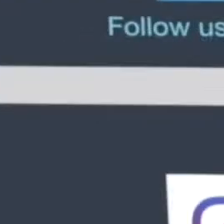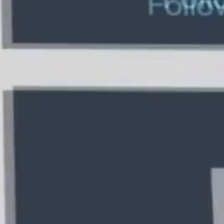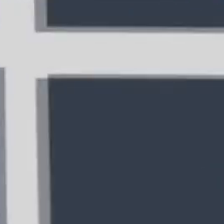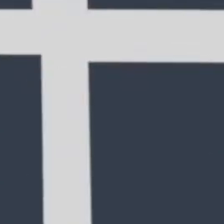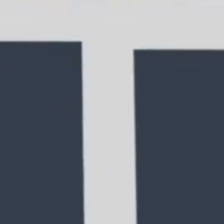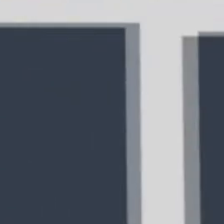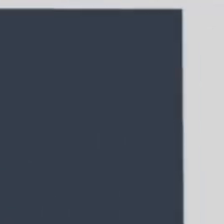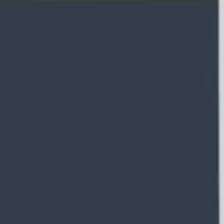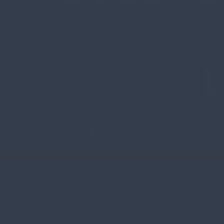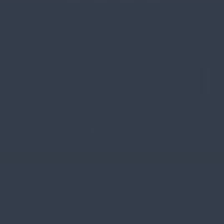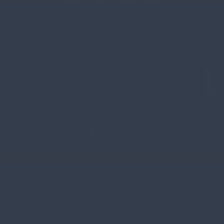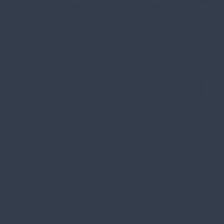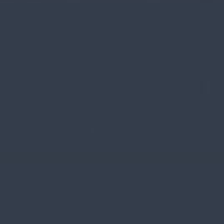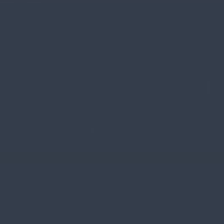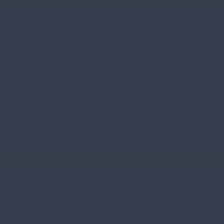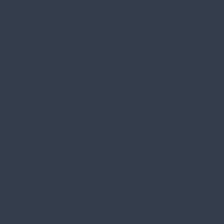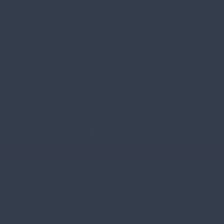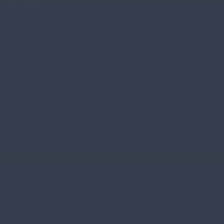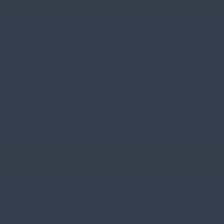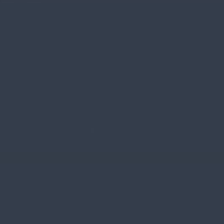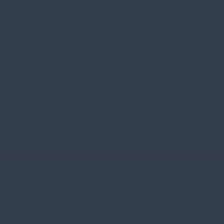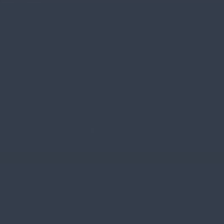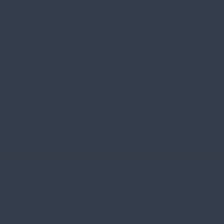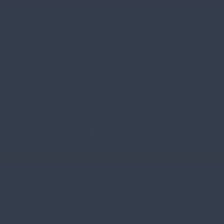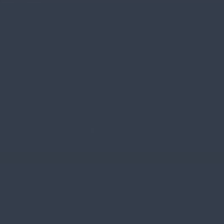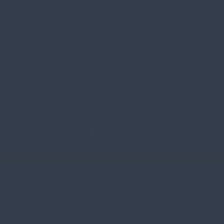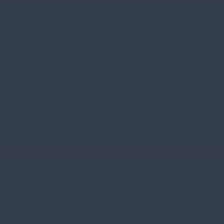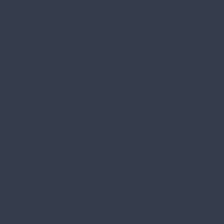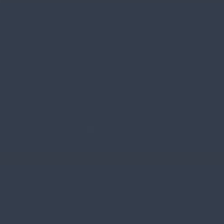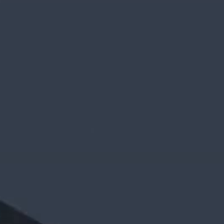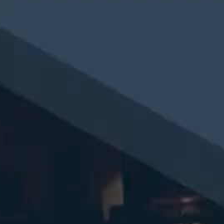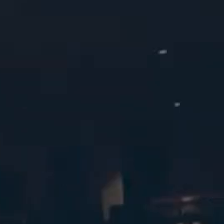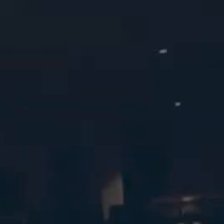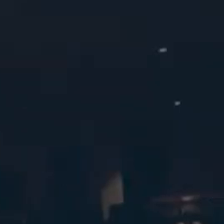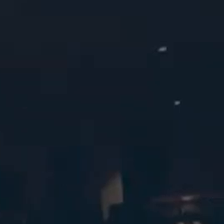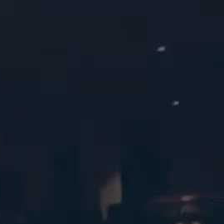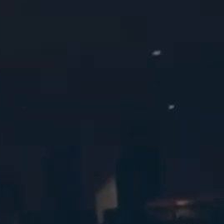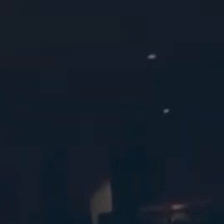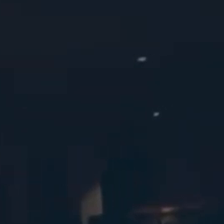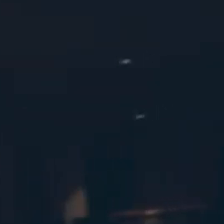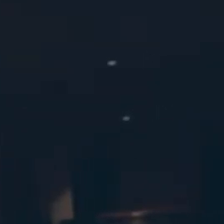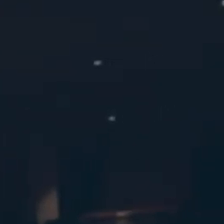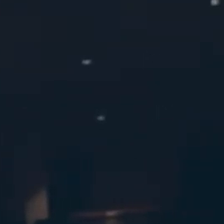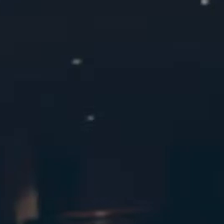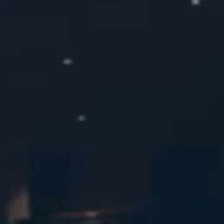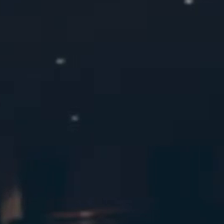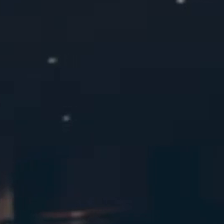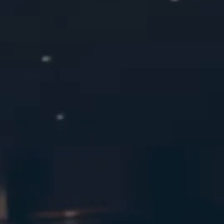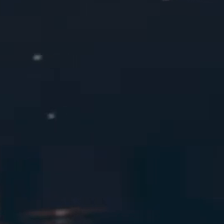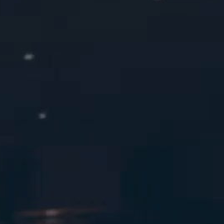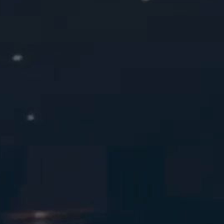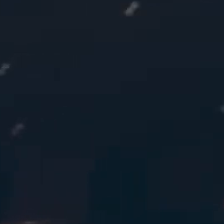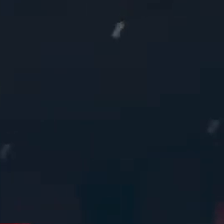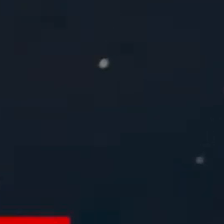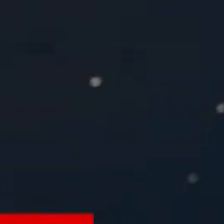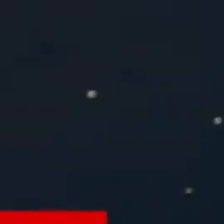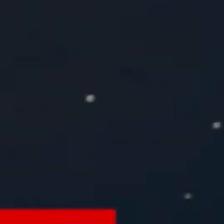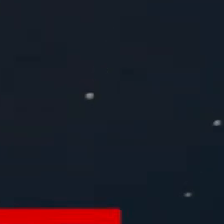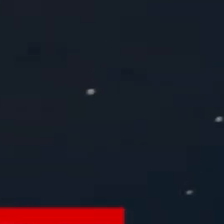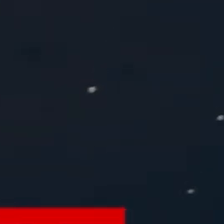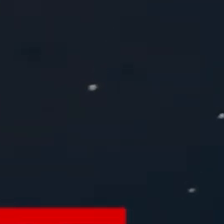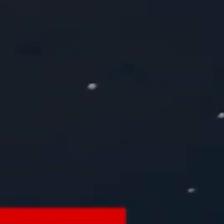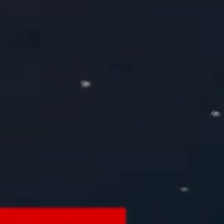media platforms, Facebook, Instagram, TikTok, or YouTube. Don't forget to like us on Facebook